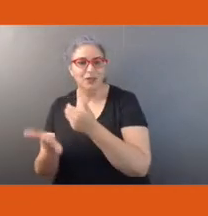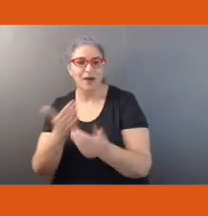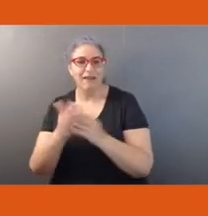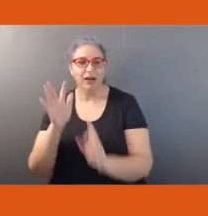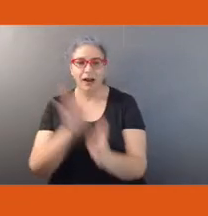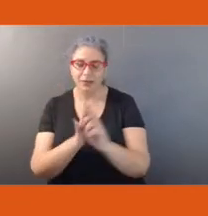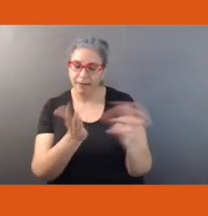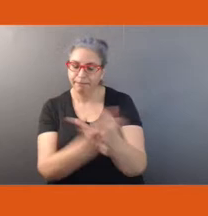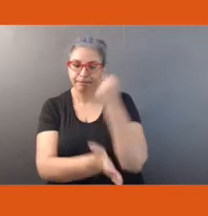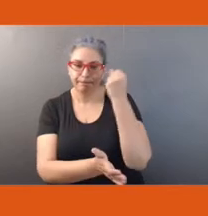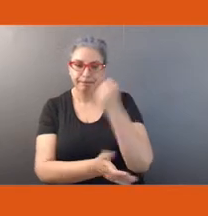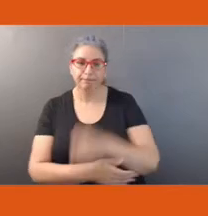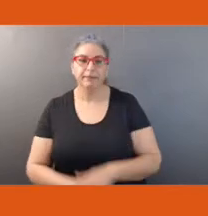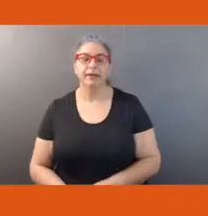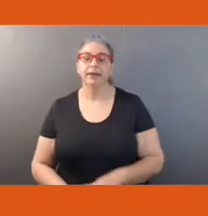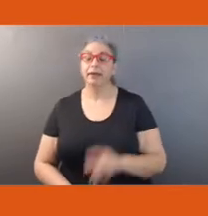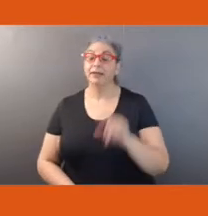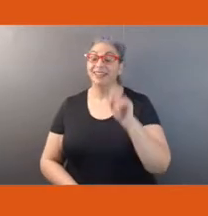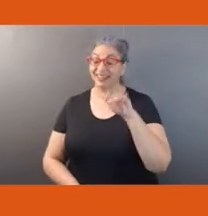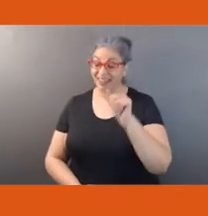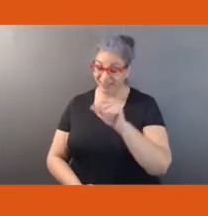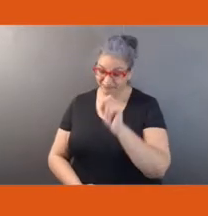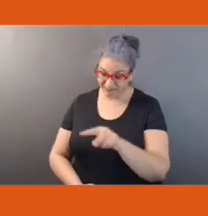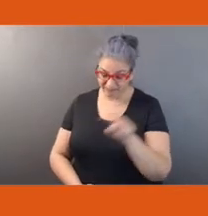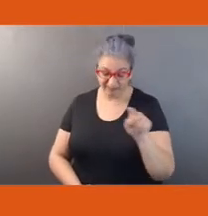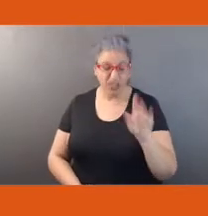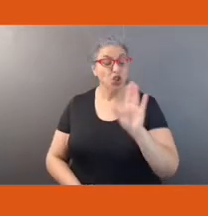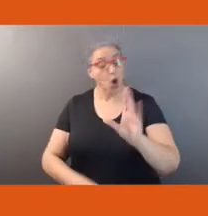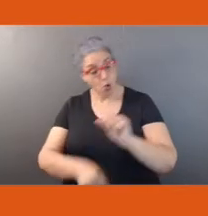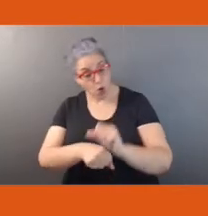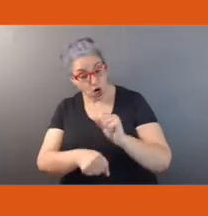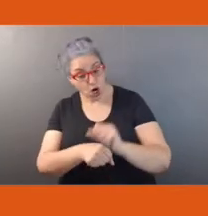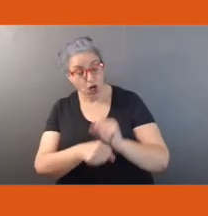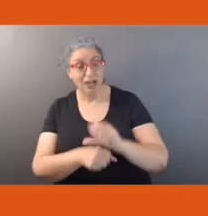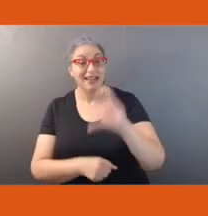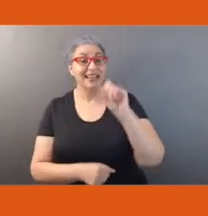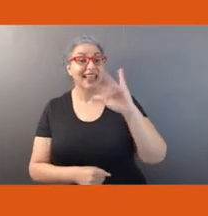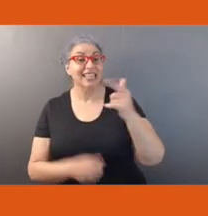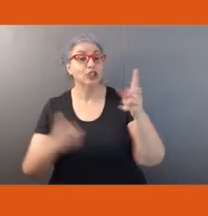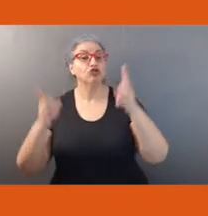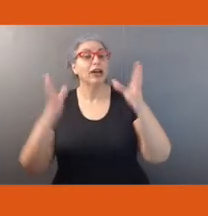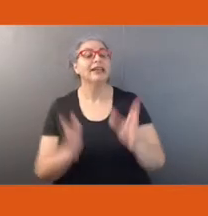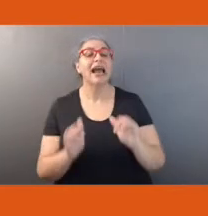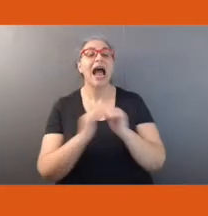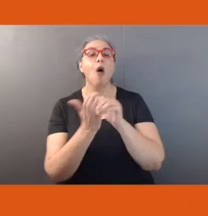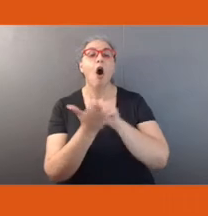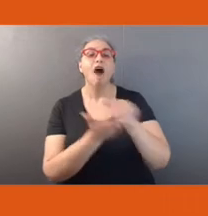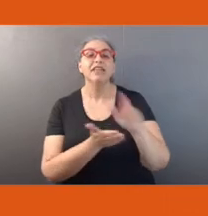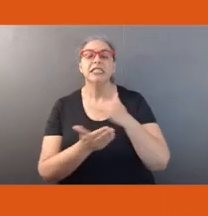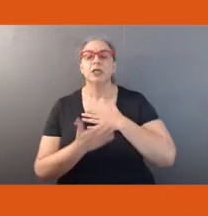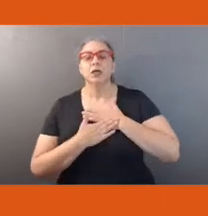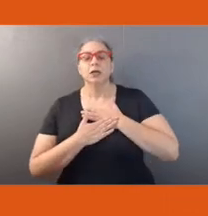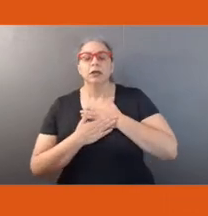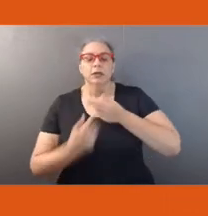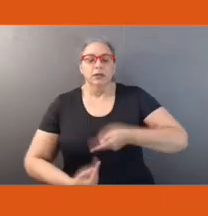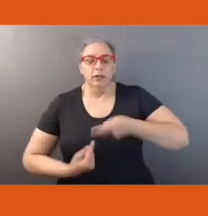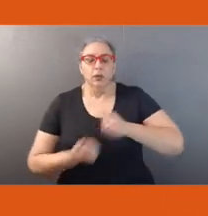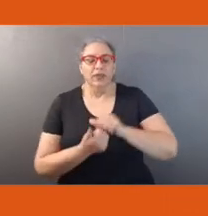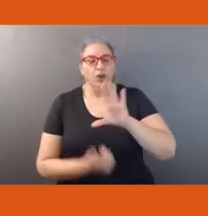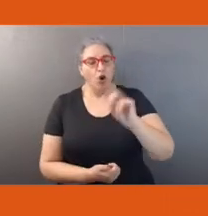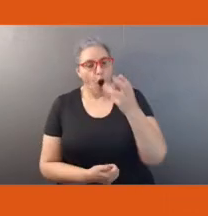front of you. In your work as casting directors, how often do each of you battle with your personal ethics and